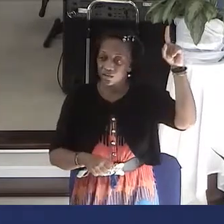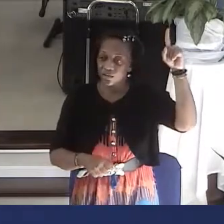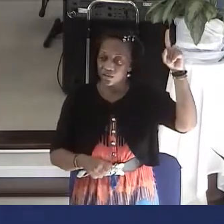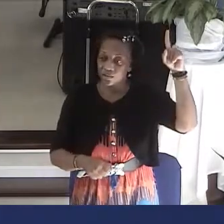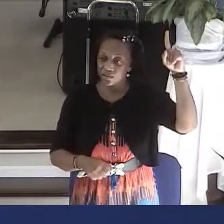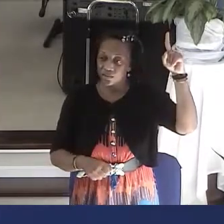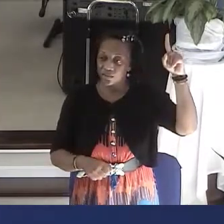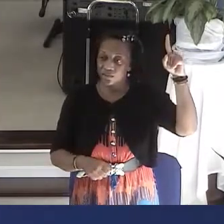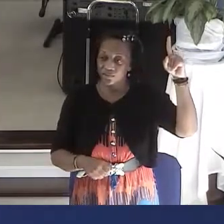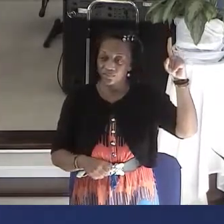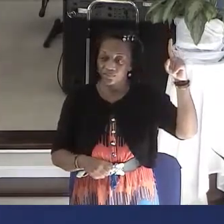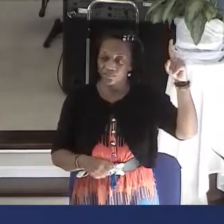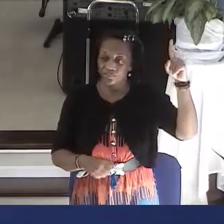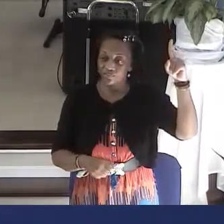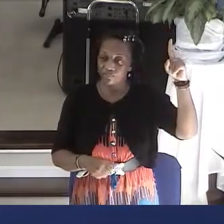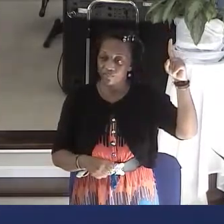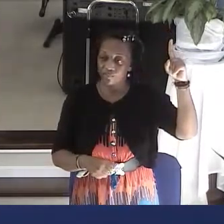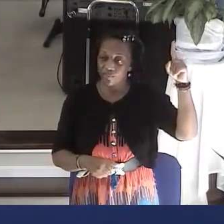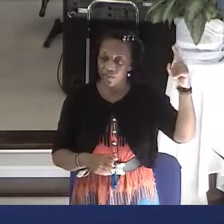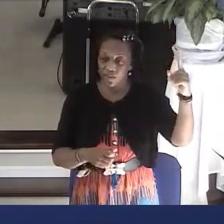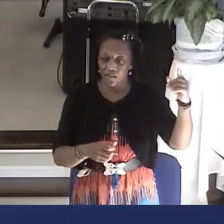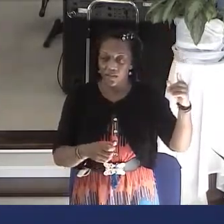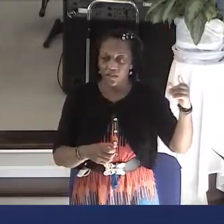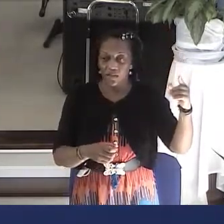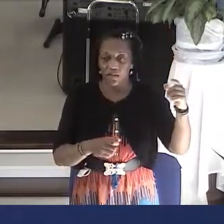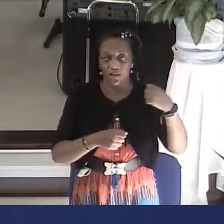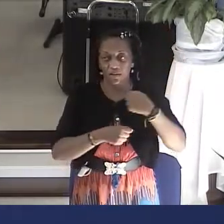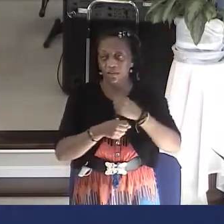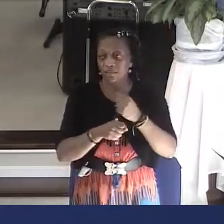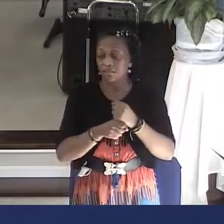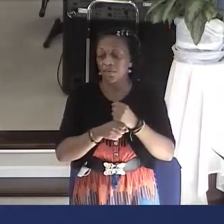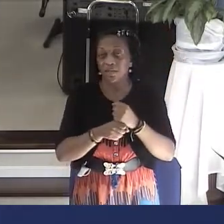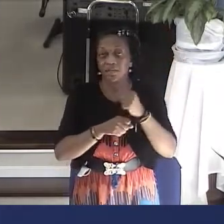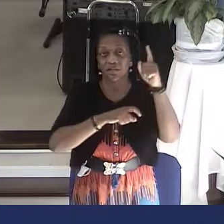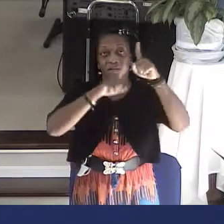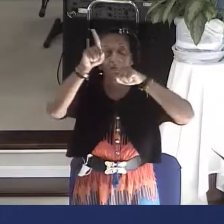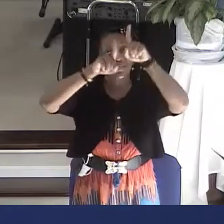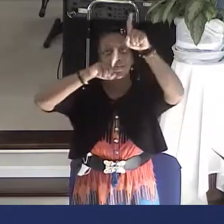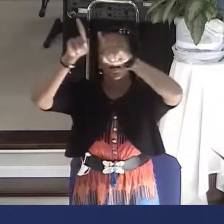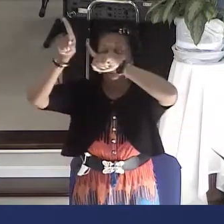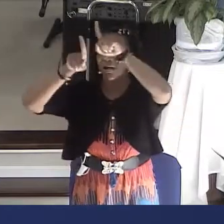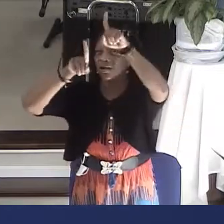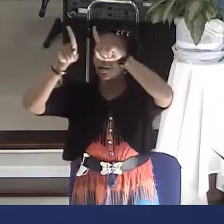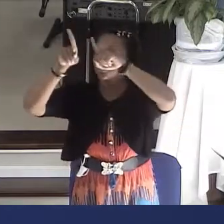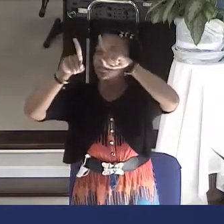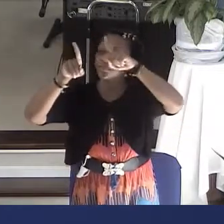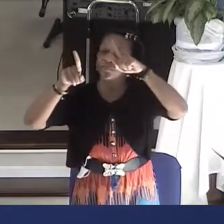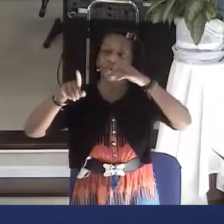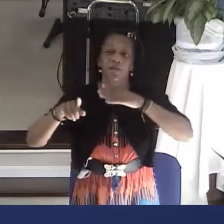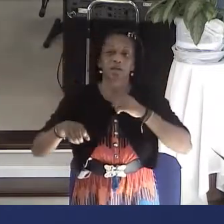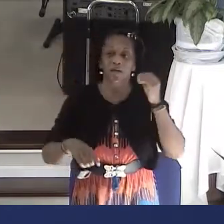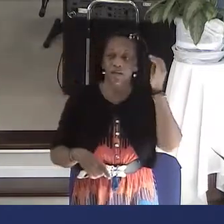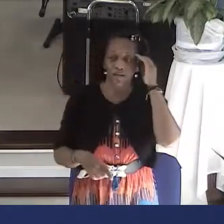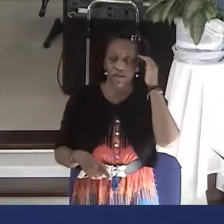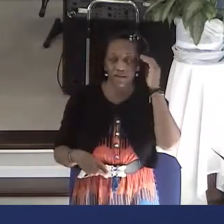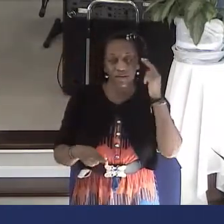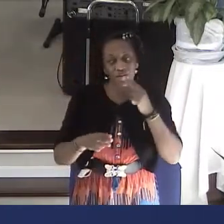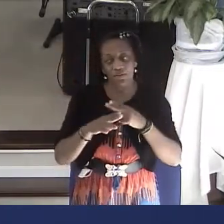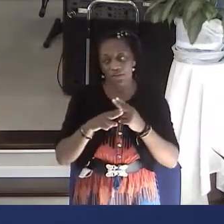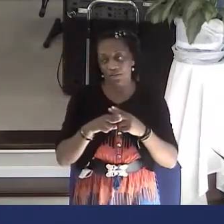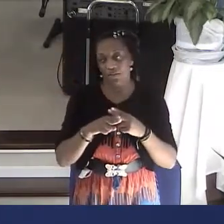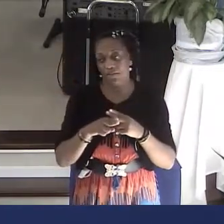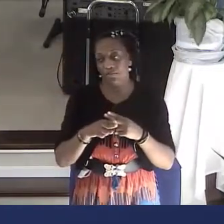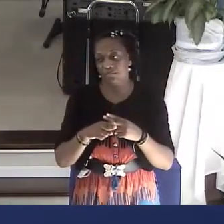of stars in place, and you know each one by name. Oh God, when I consider the work of